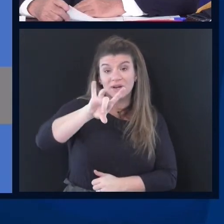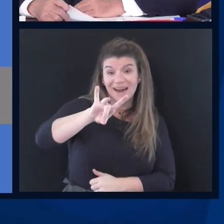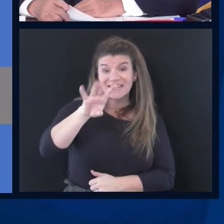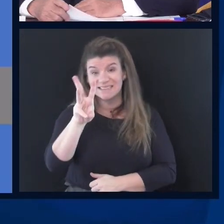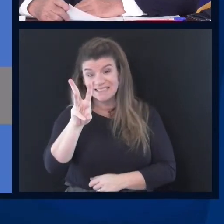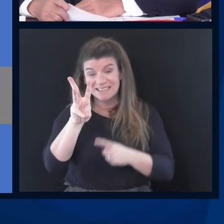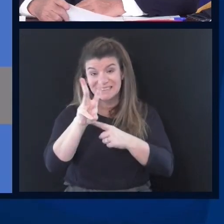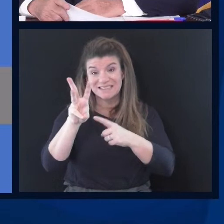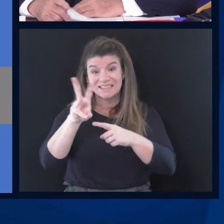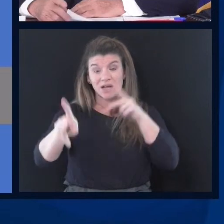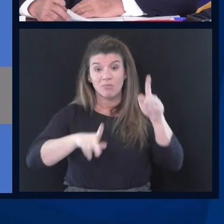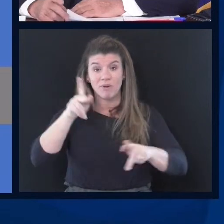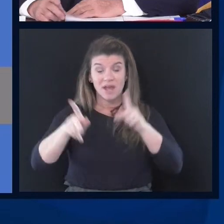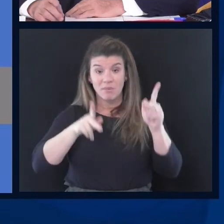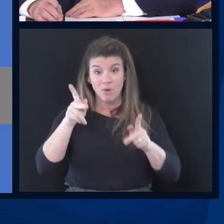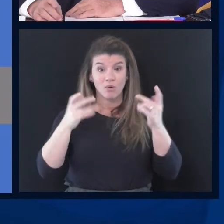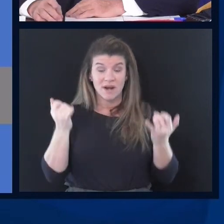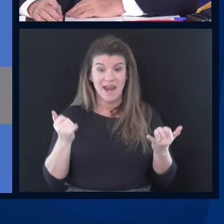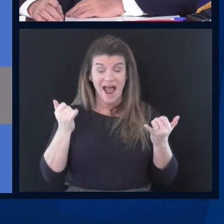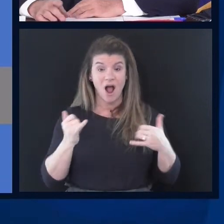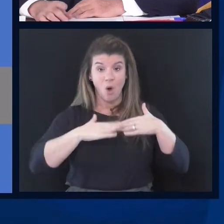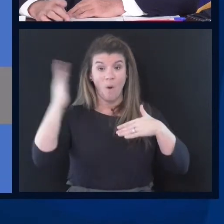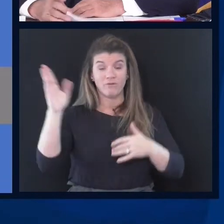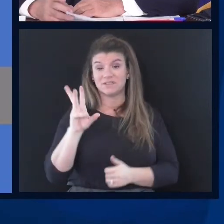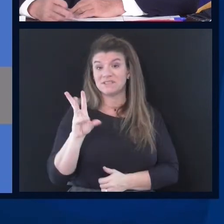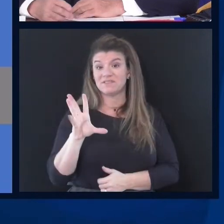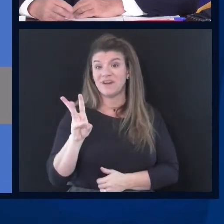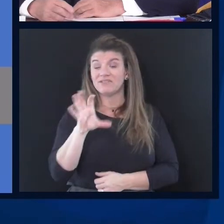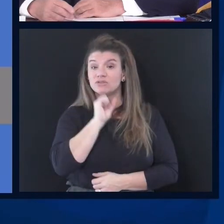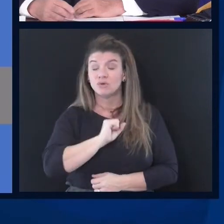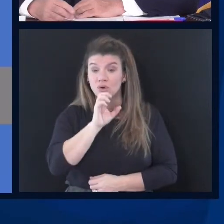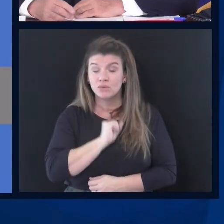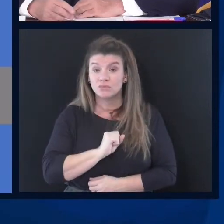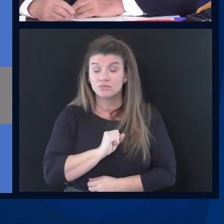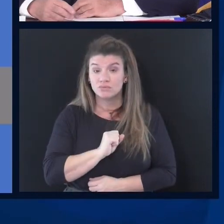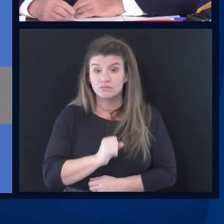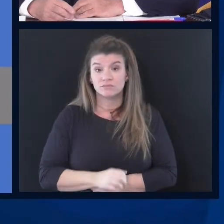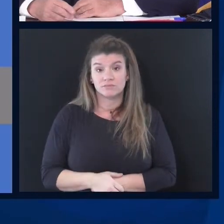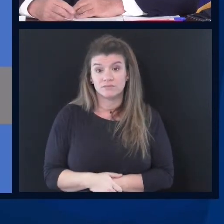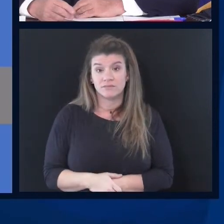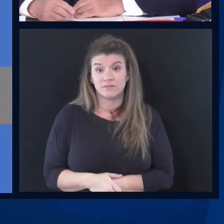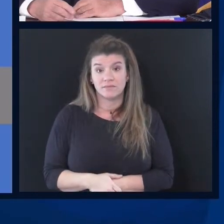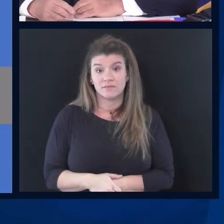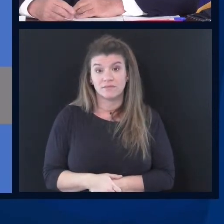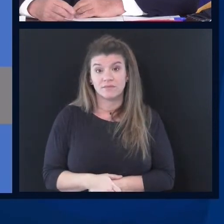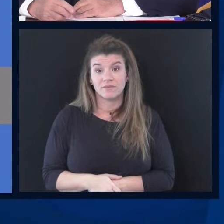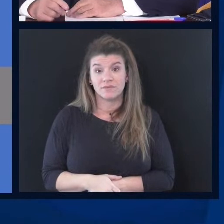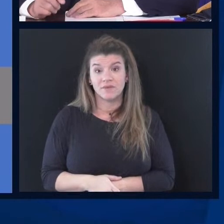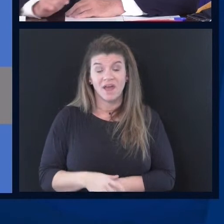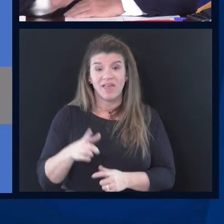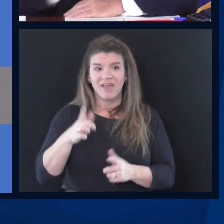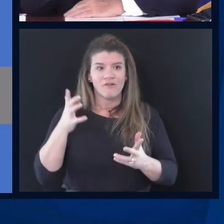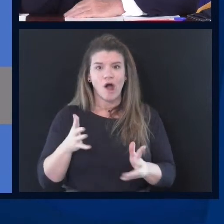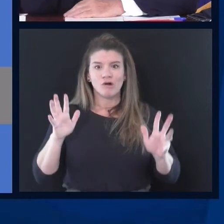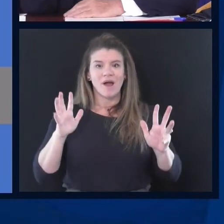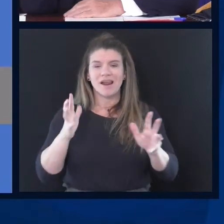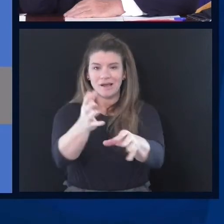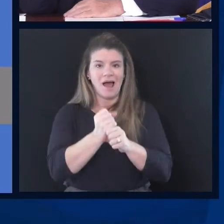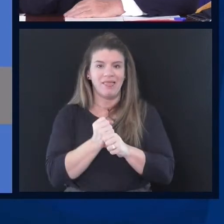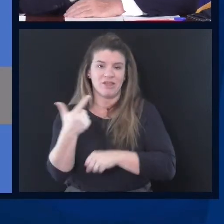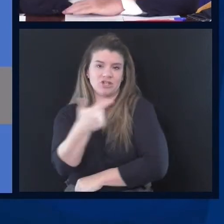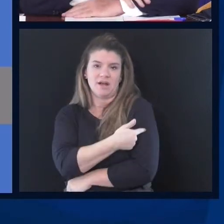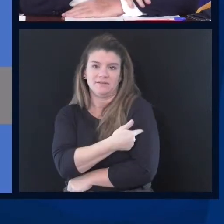100,286 individuals in excess of 65 years of age or, and that have absolutely gotten their